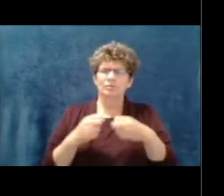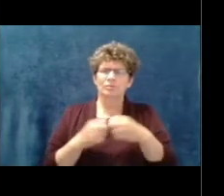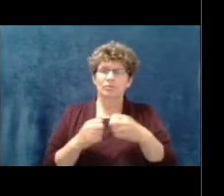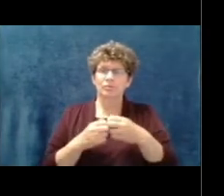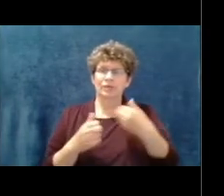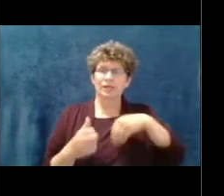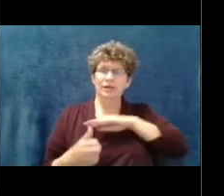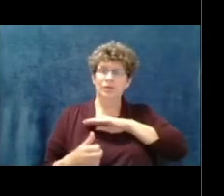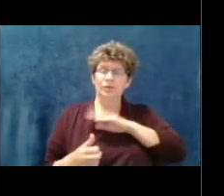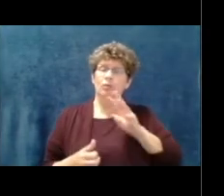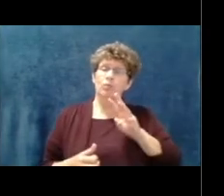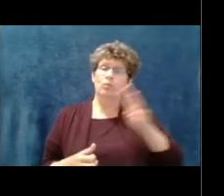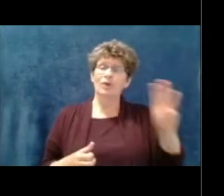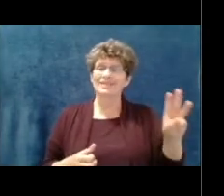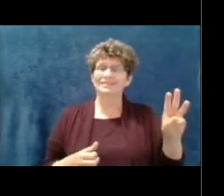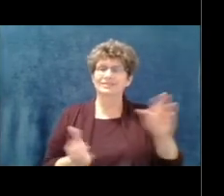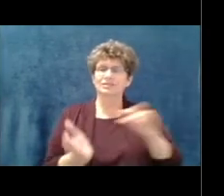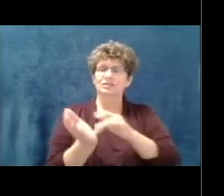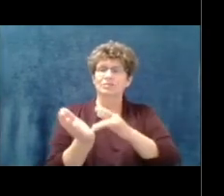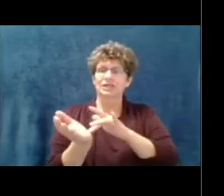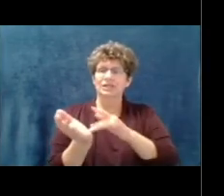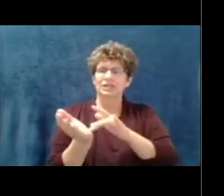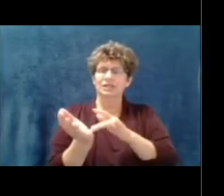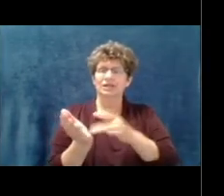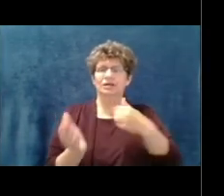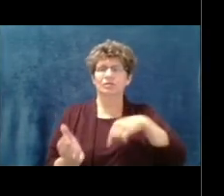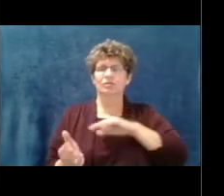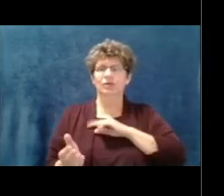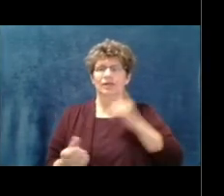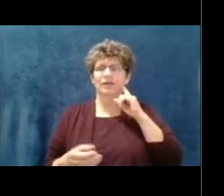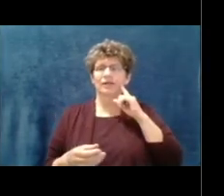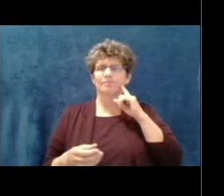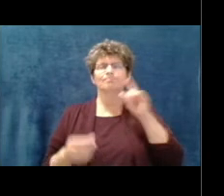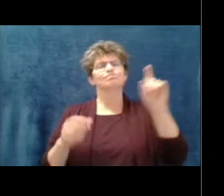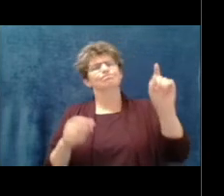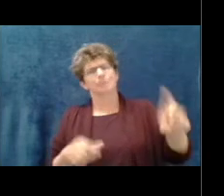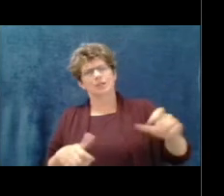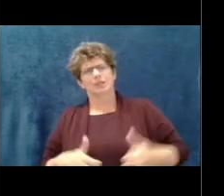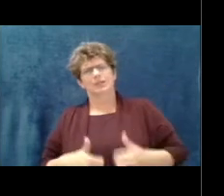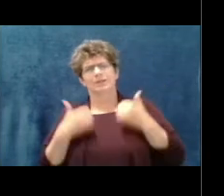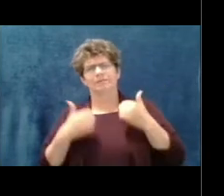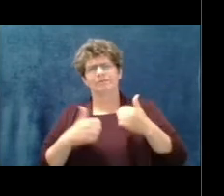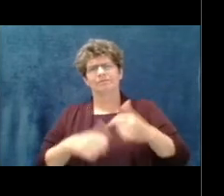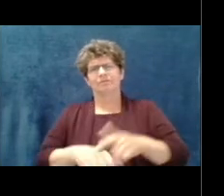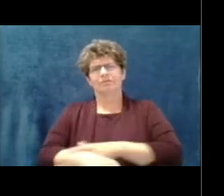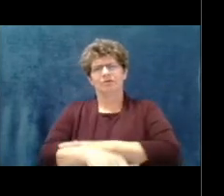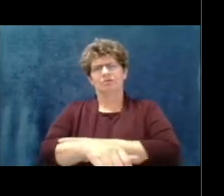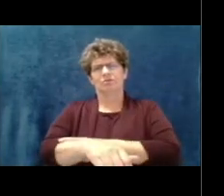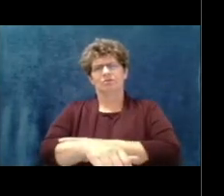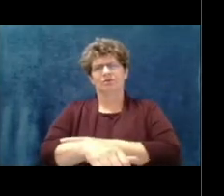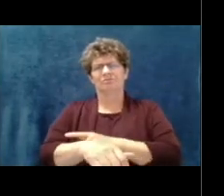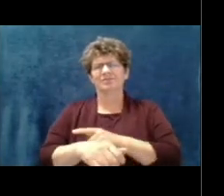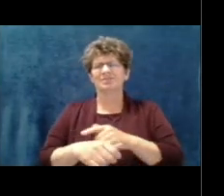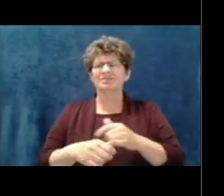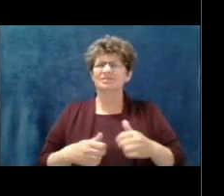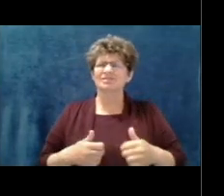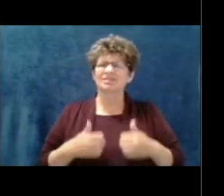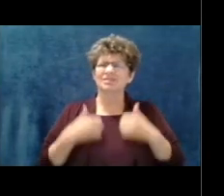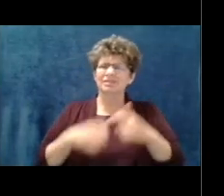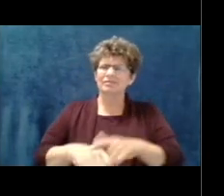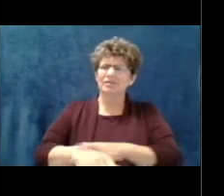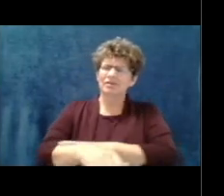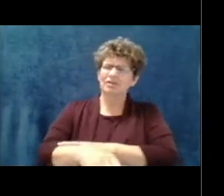is we have been so obsessed with length of life. But length of life itself doesn't really